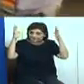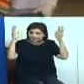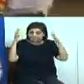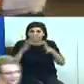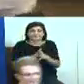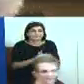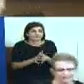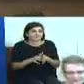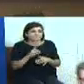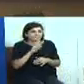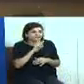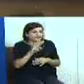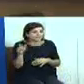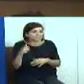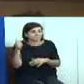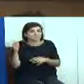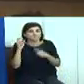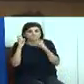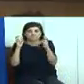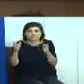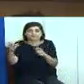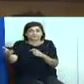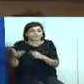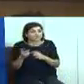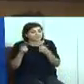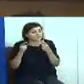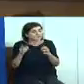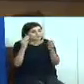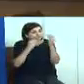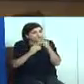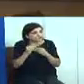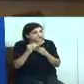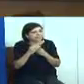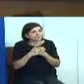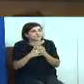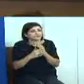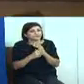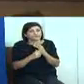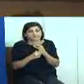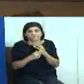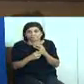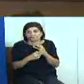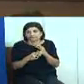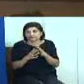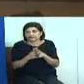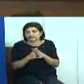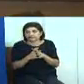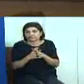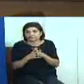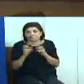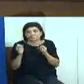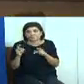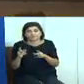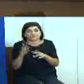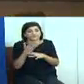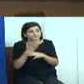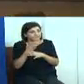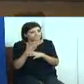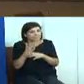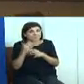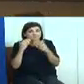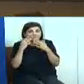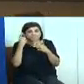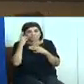I'm sure there are other gifts, and I invite you during the reception or just afterwards. So again, that's an opportunity to share. We're just so grateful for